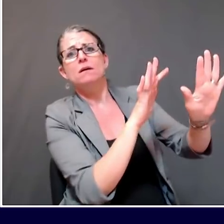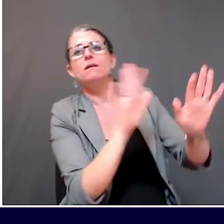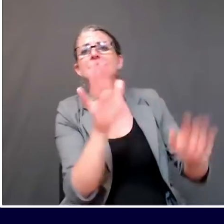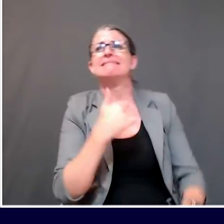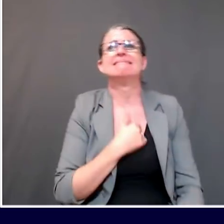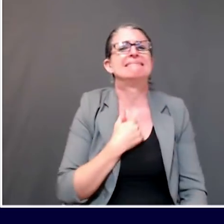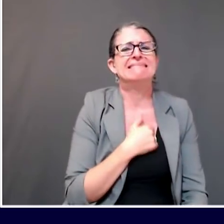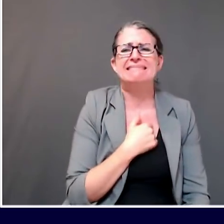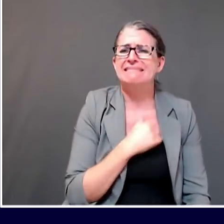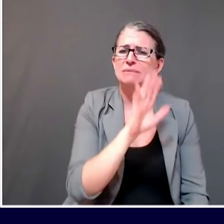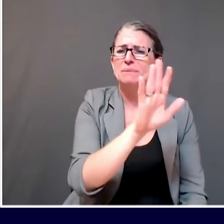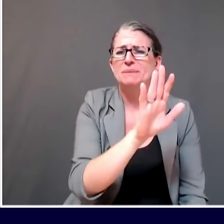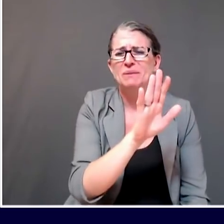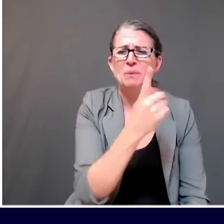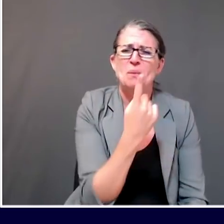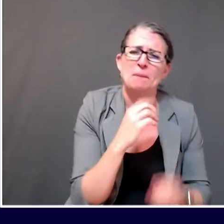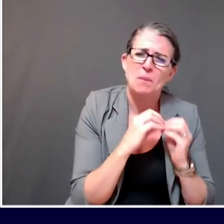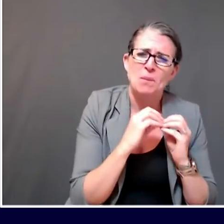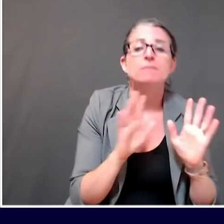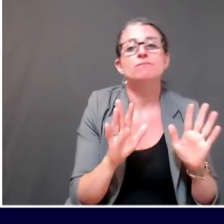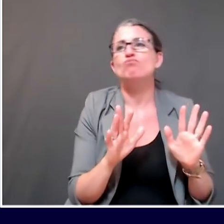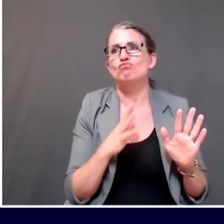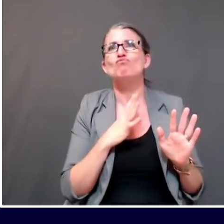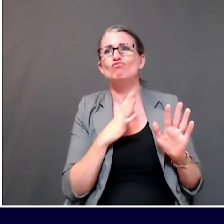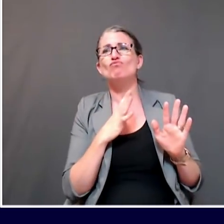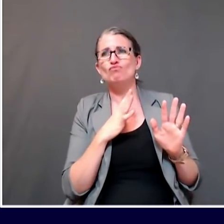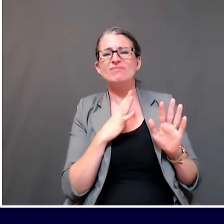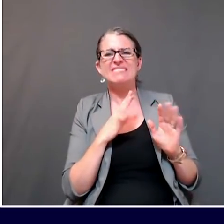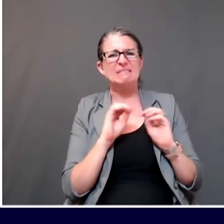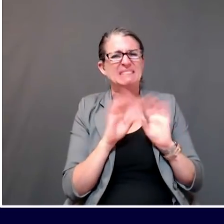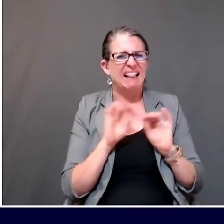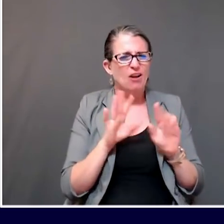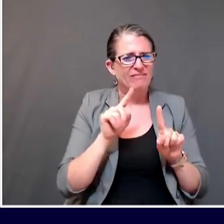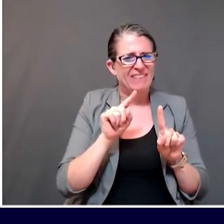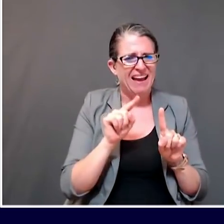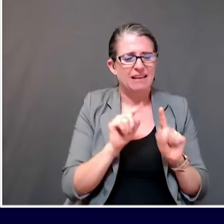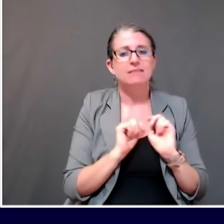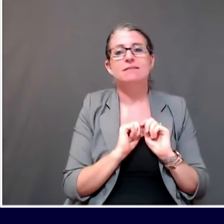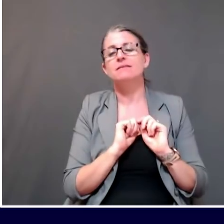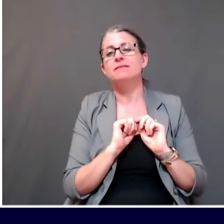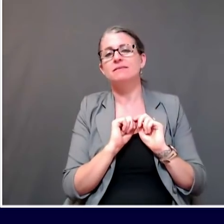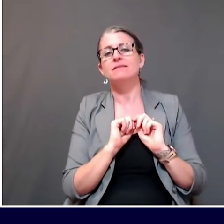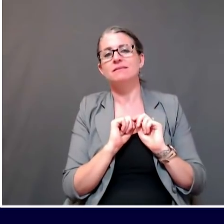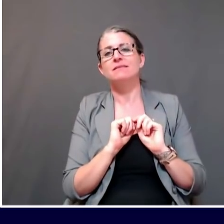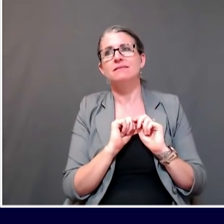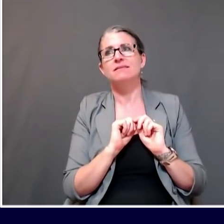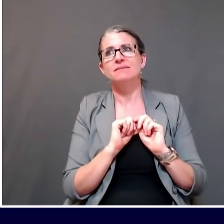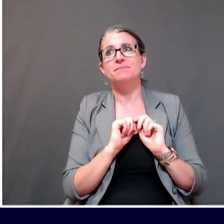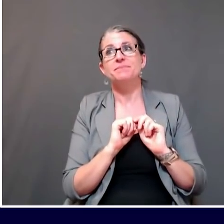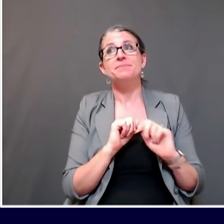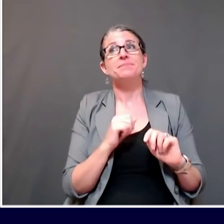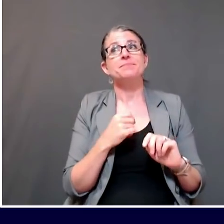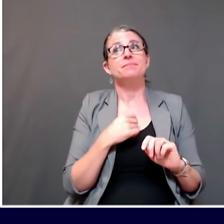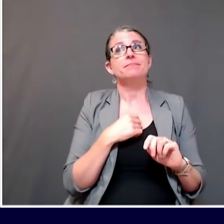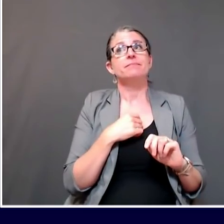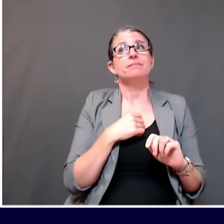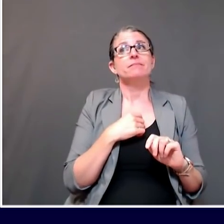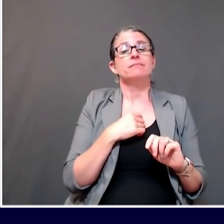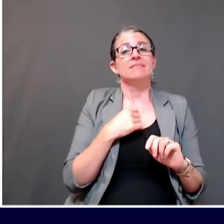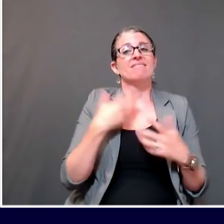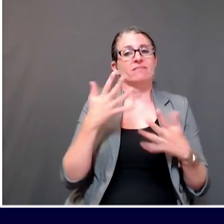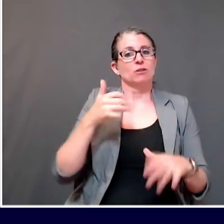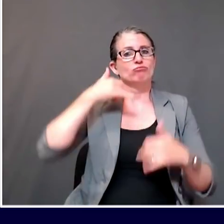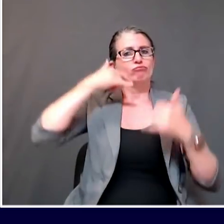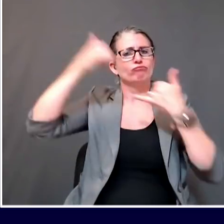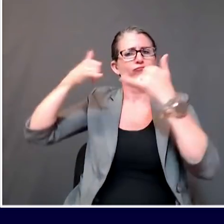one more follow-up to that, which is in speaking to some providers today, hospitals, they've told me